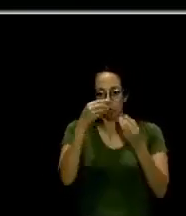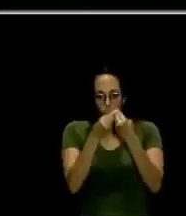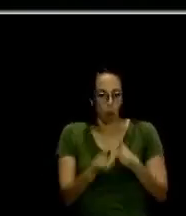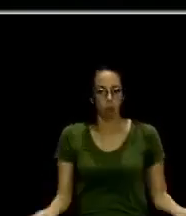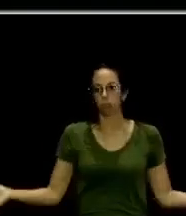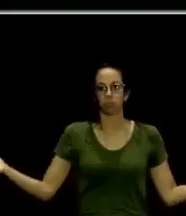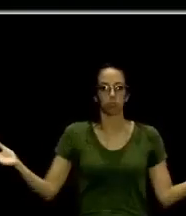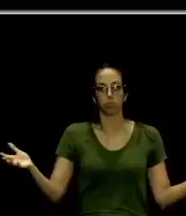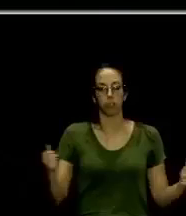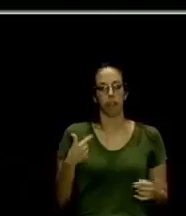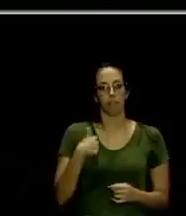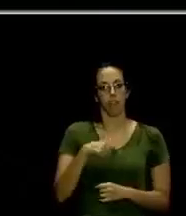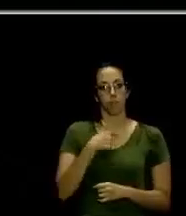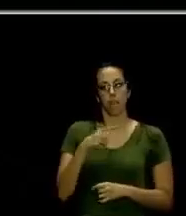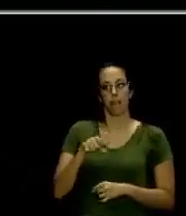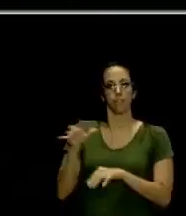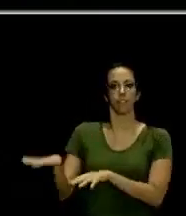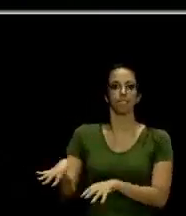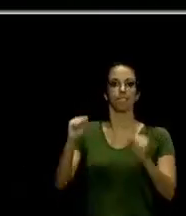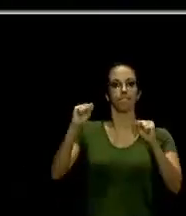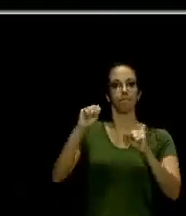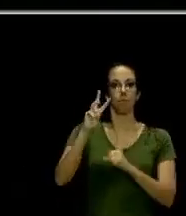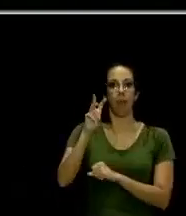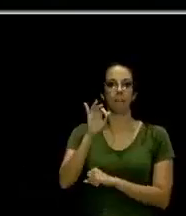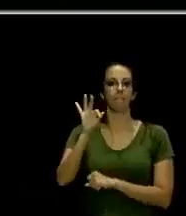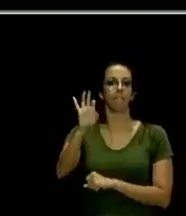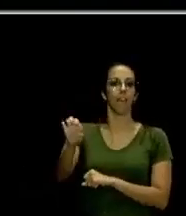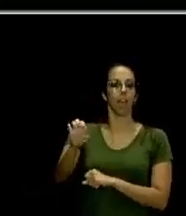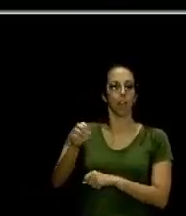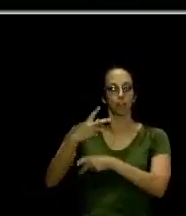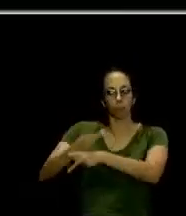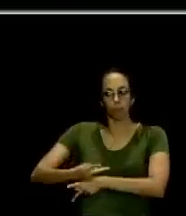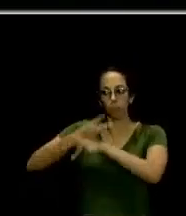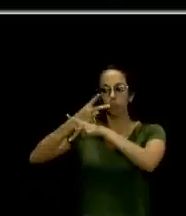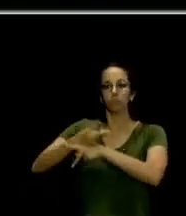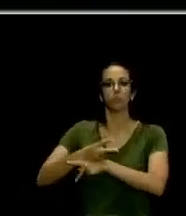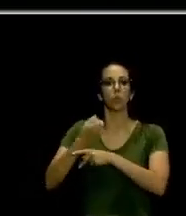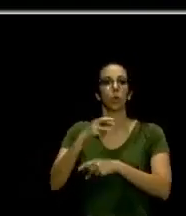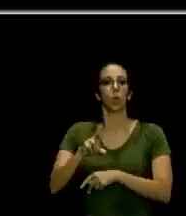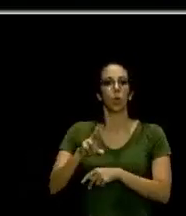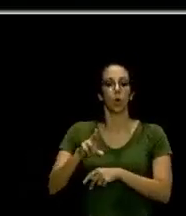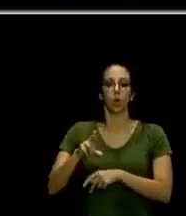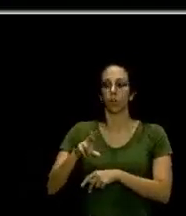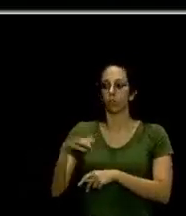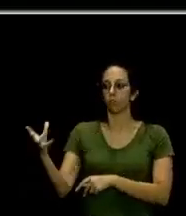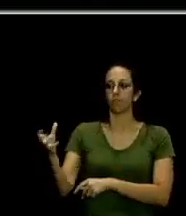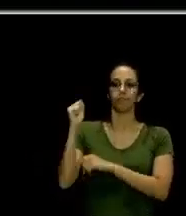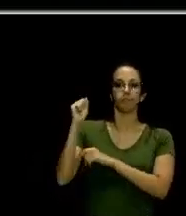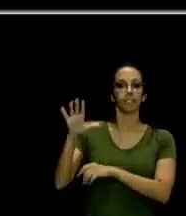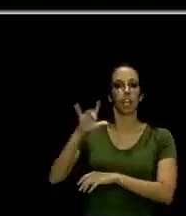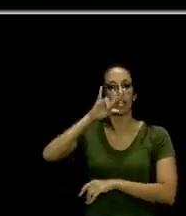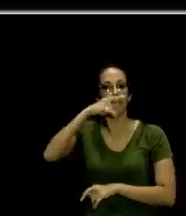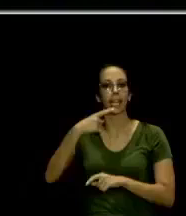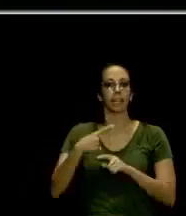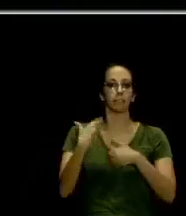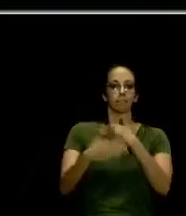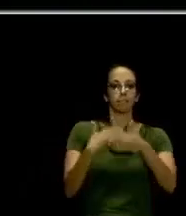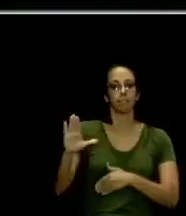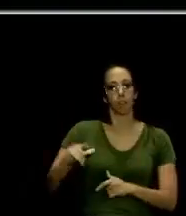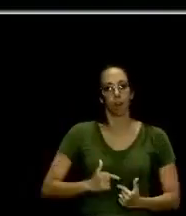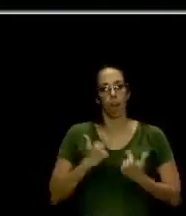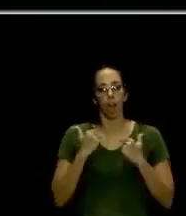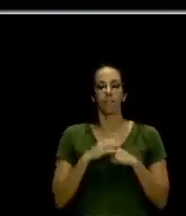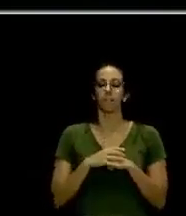child welfare system is seen as respite or refuge. We really want to make sure we are wrapping